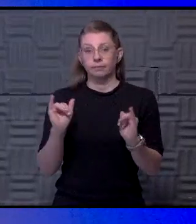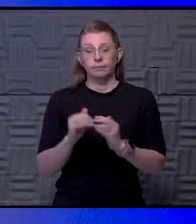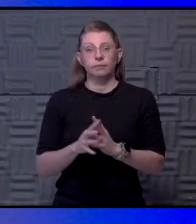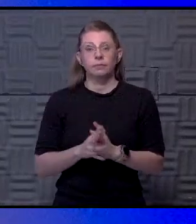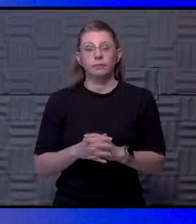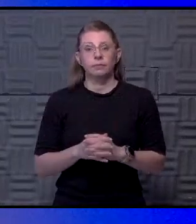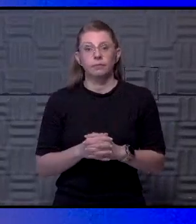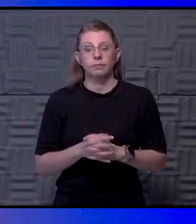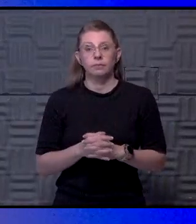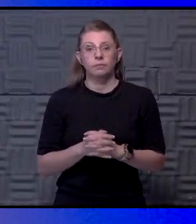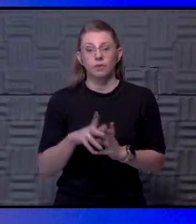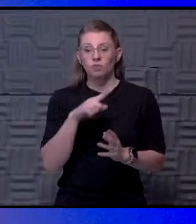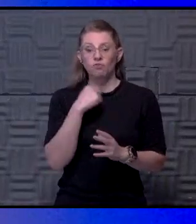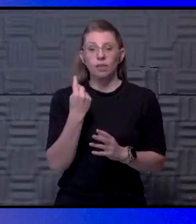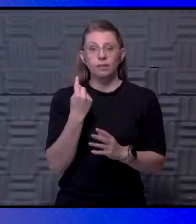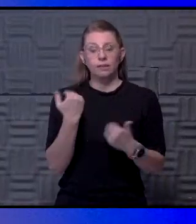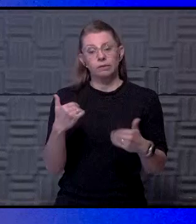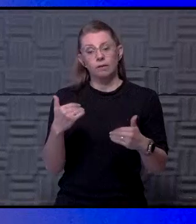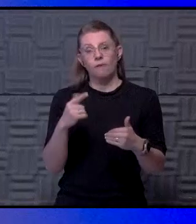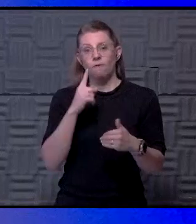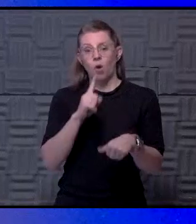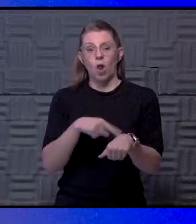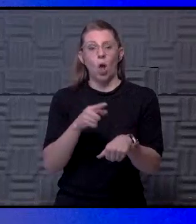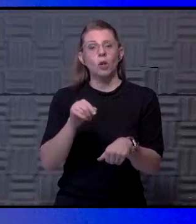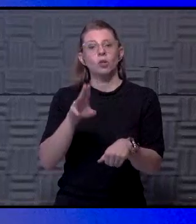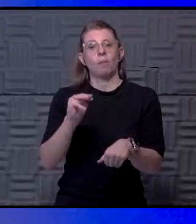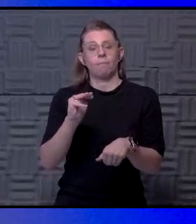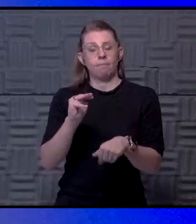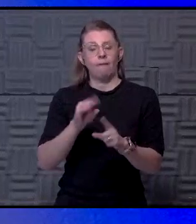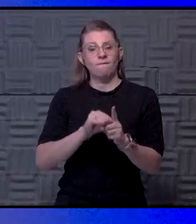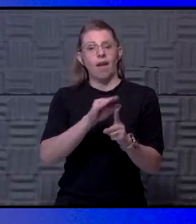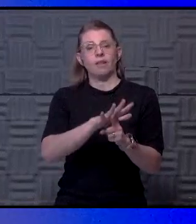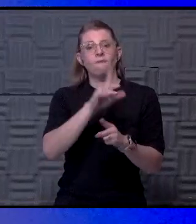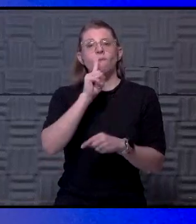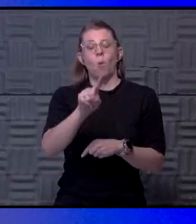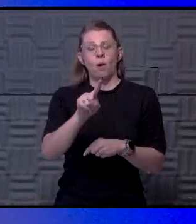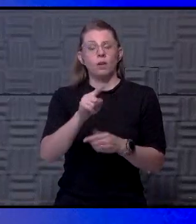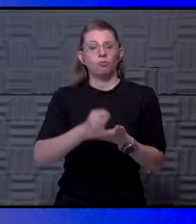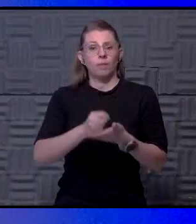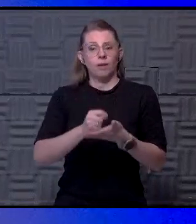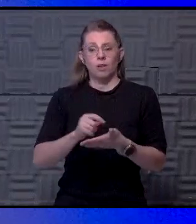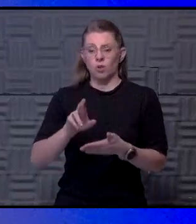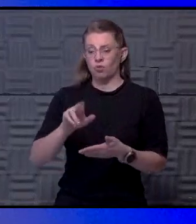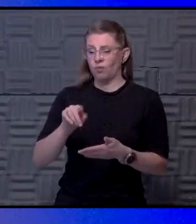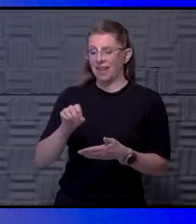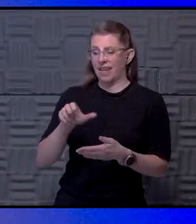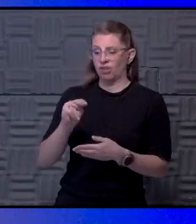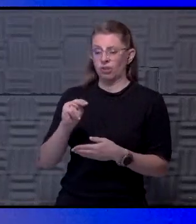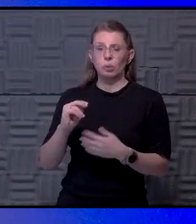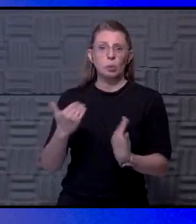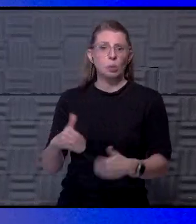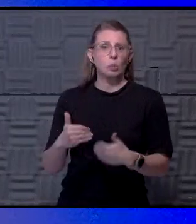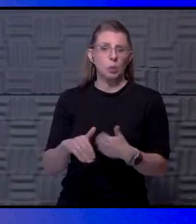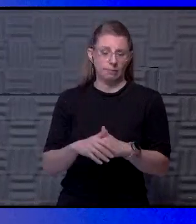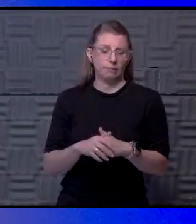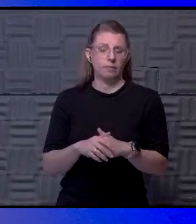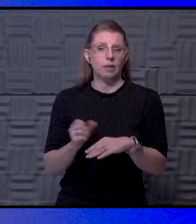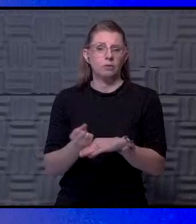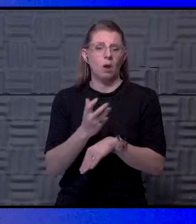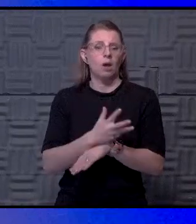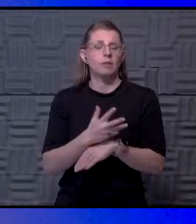significant risk in terms of long-term effects of treatment, and radiation is one of the primary culprits. And